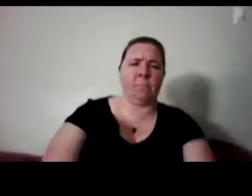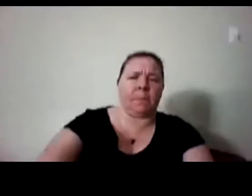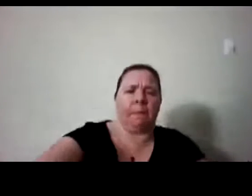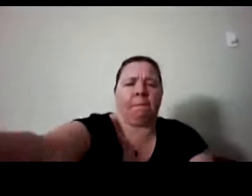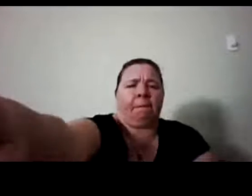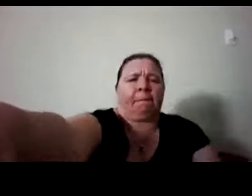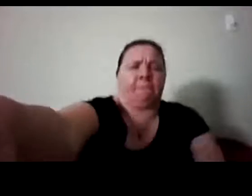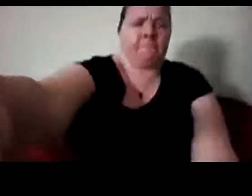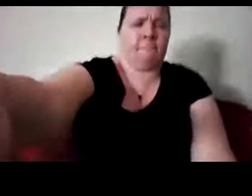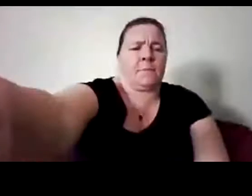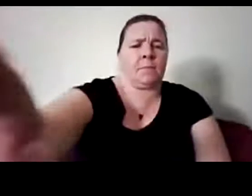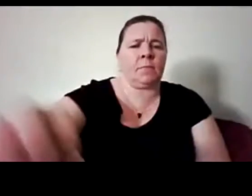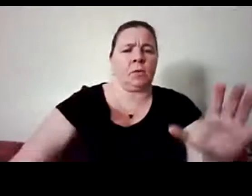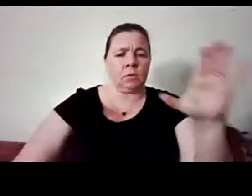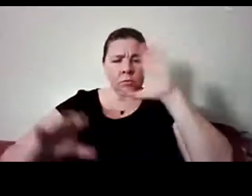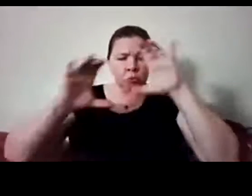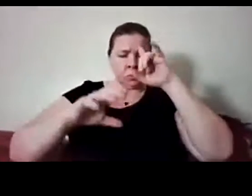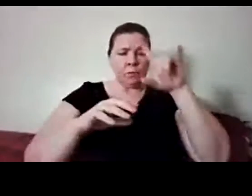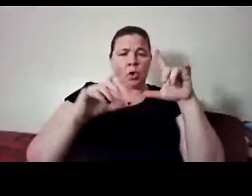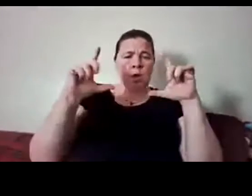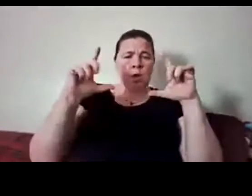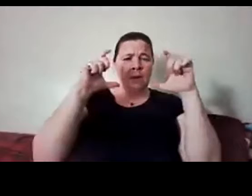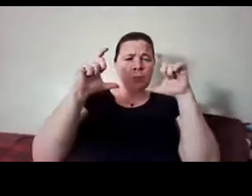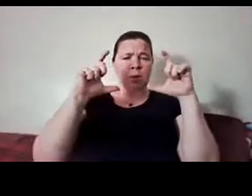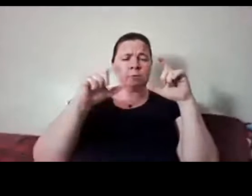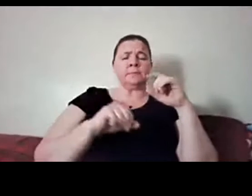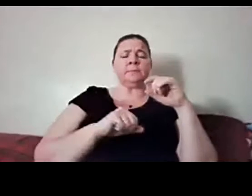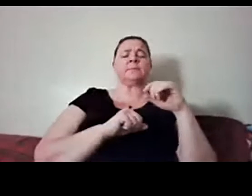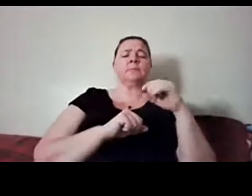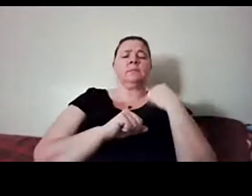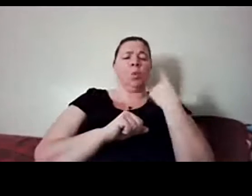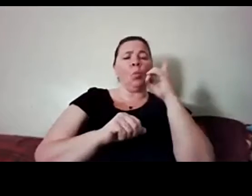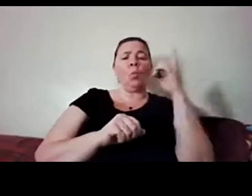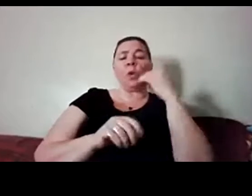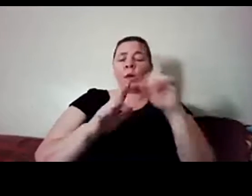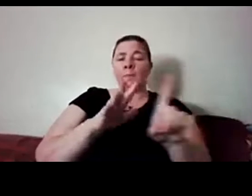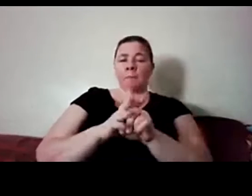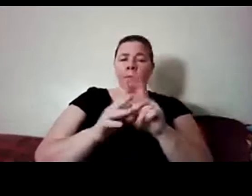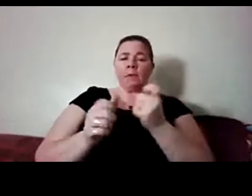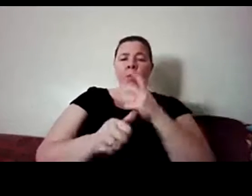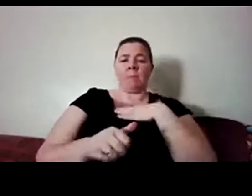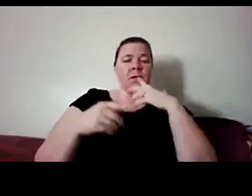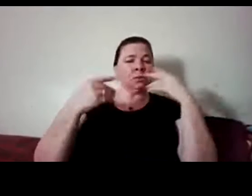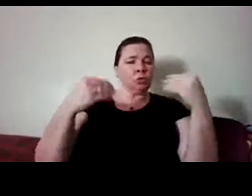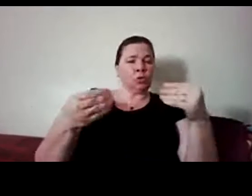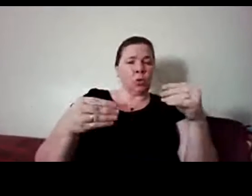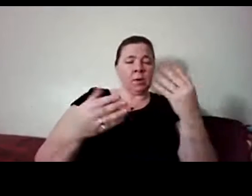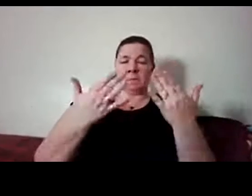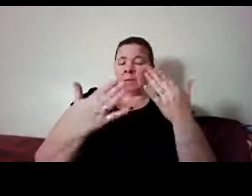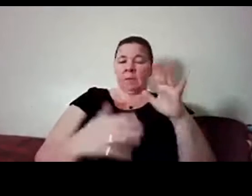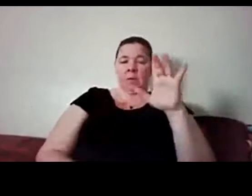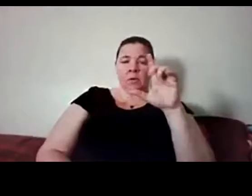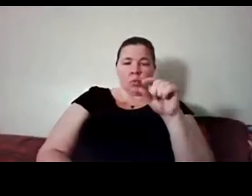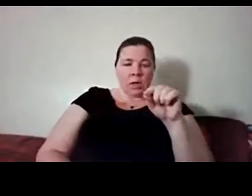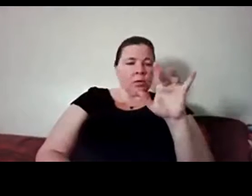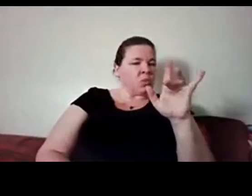going to pop up, okay? One of them is going to be from my store. Might be 20 of them or 25 that pop up. One of them is